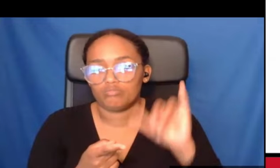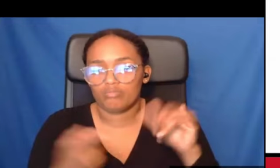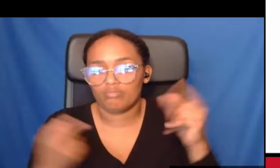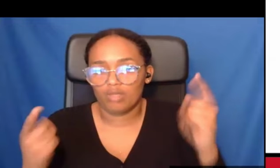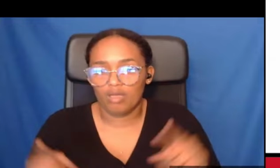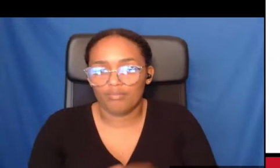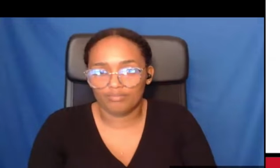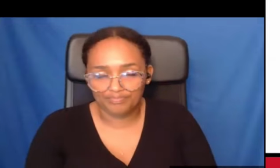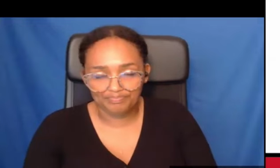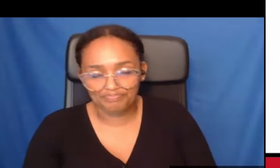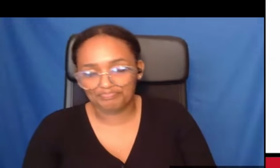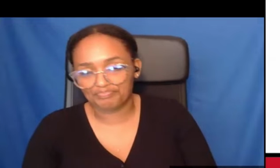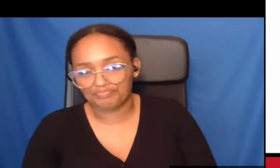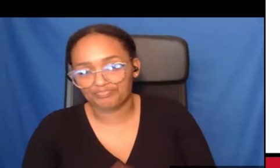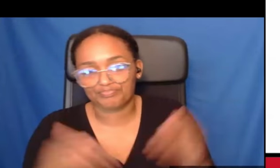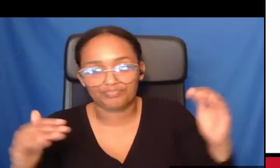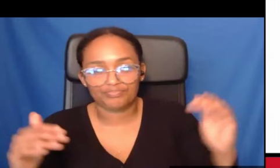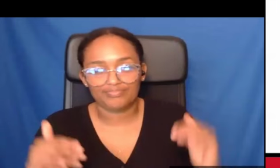Next slide.